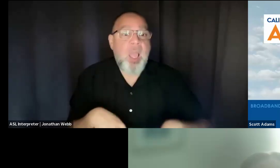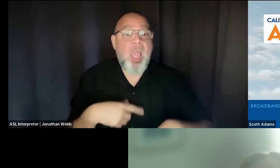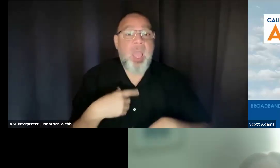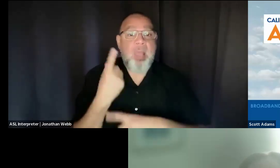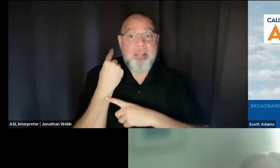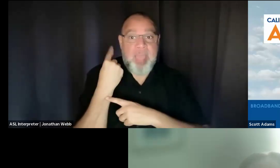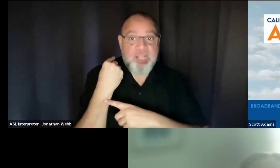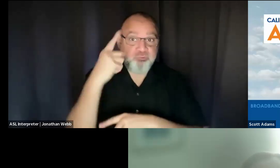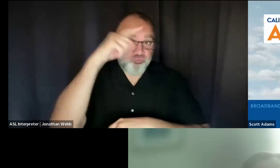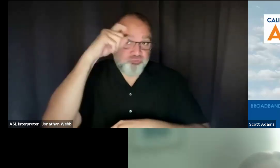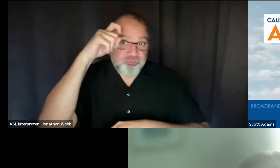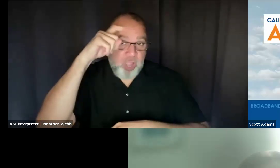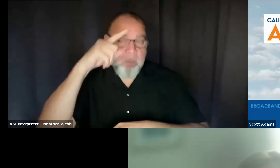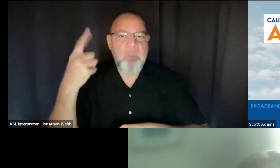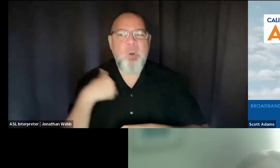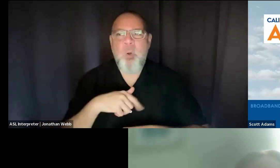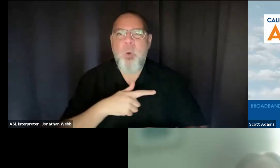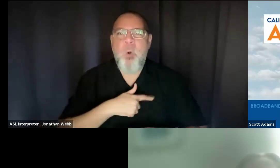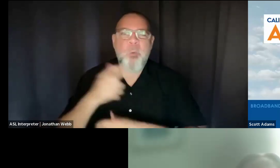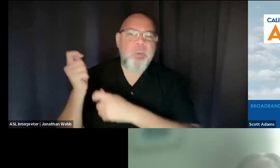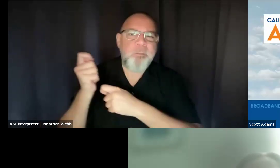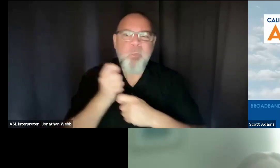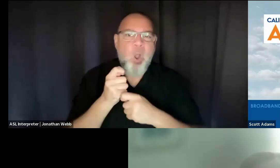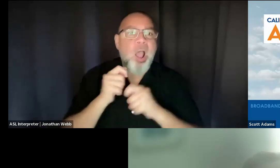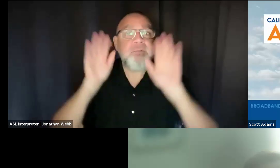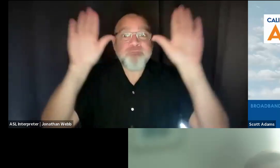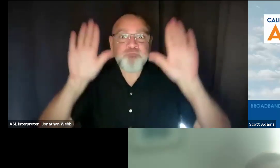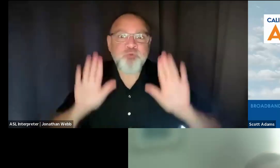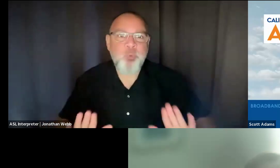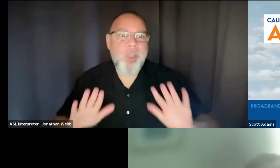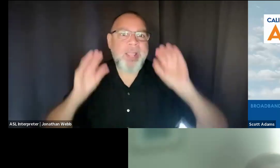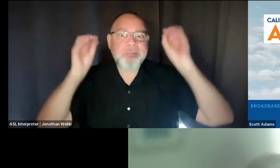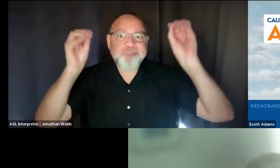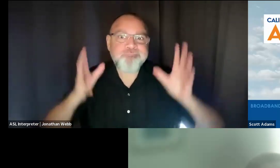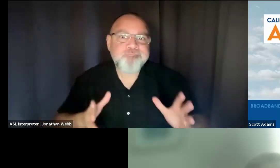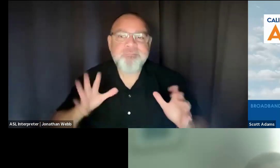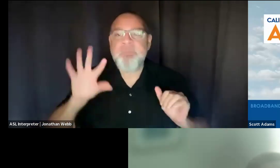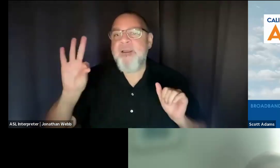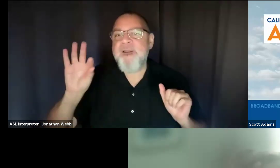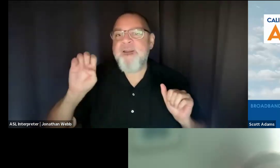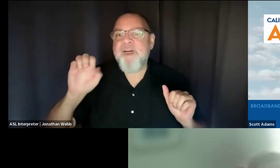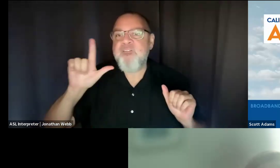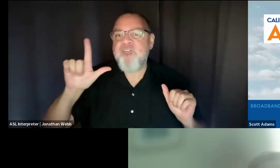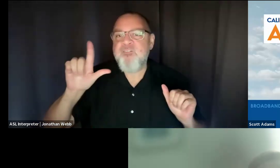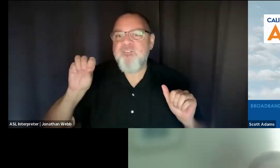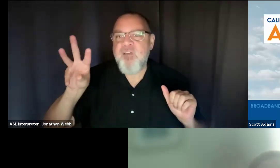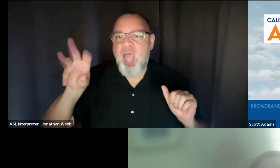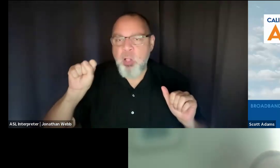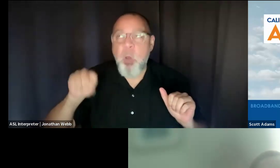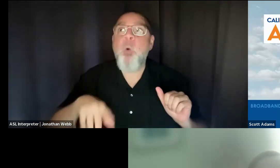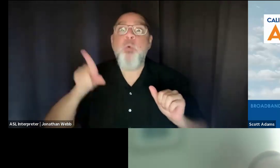amazing fellows from Stanford who were actually working with us